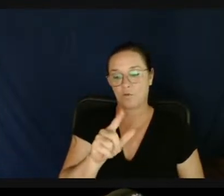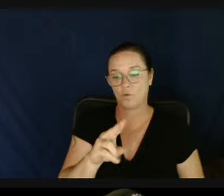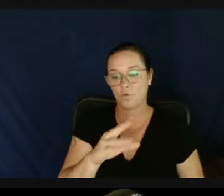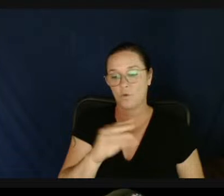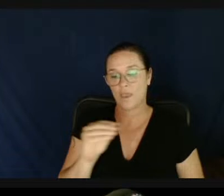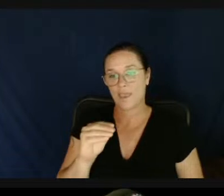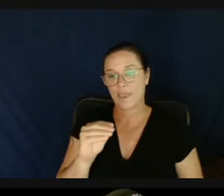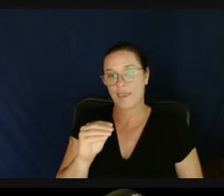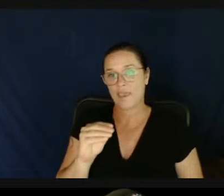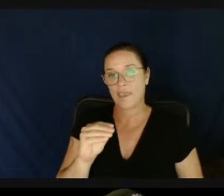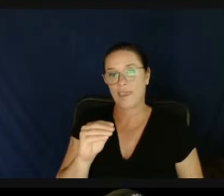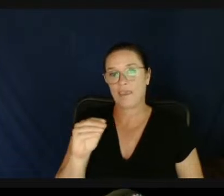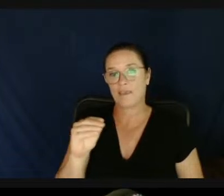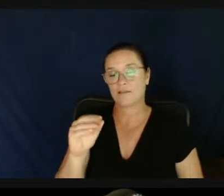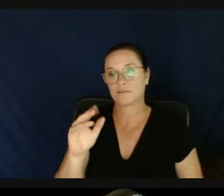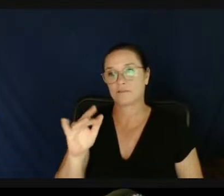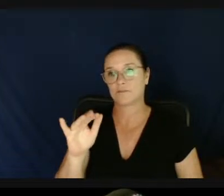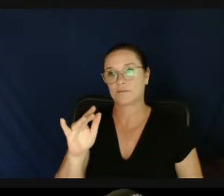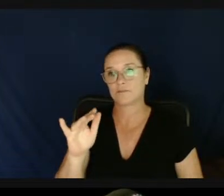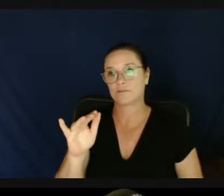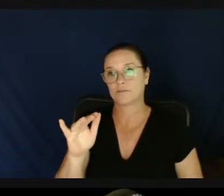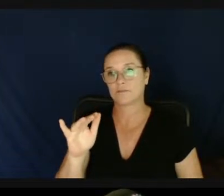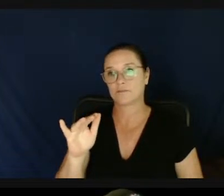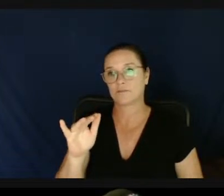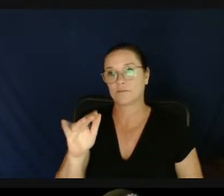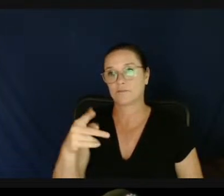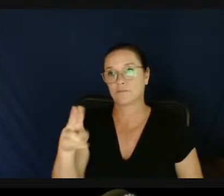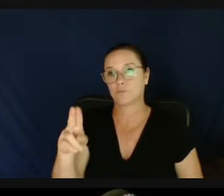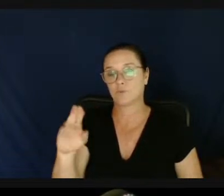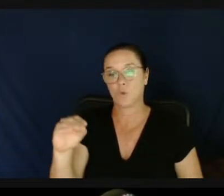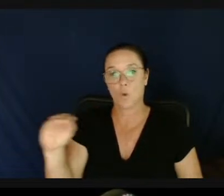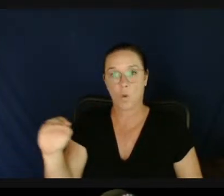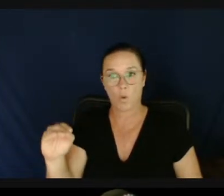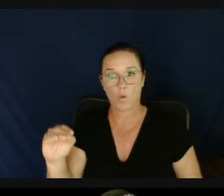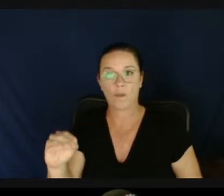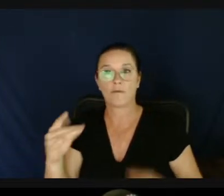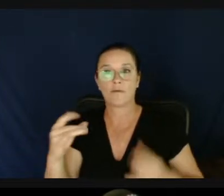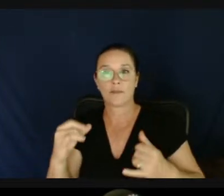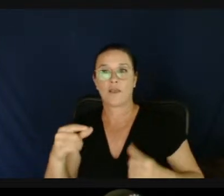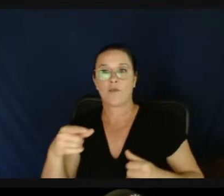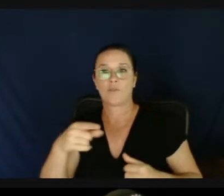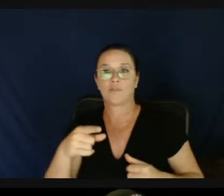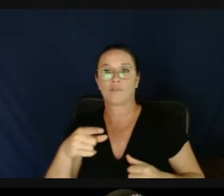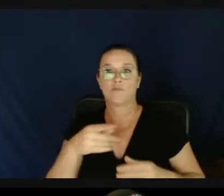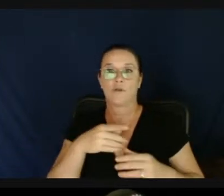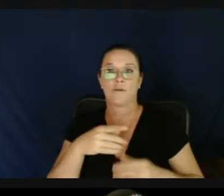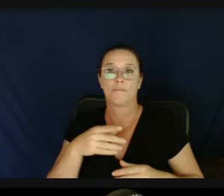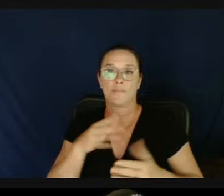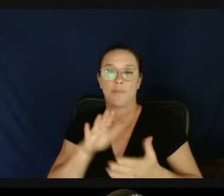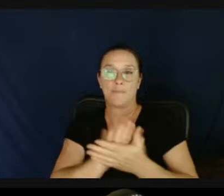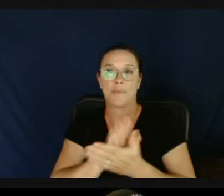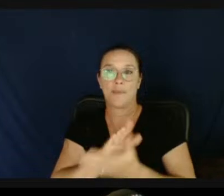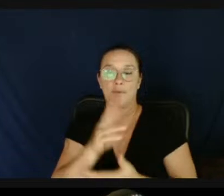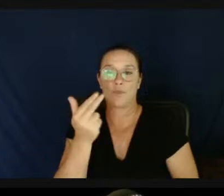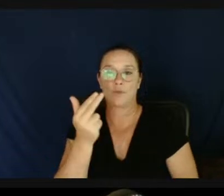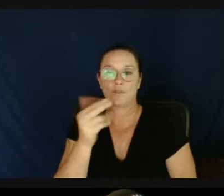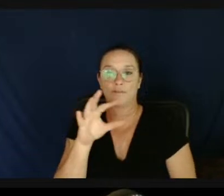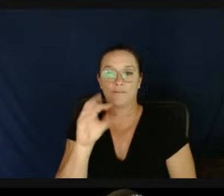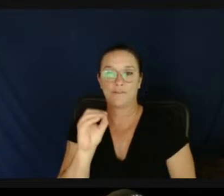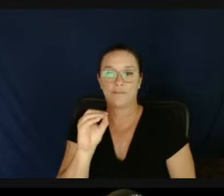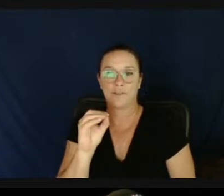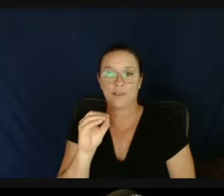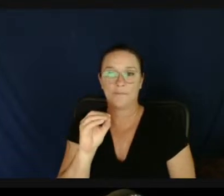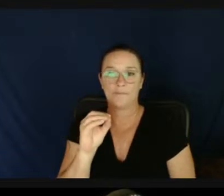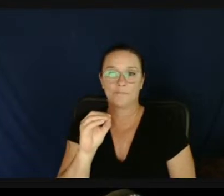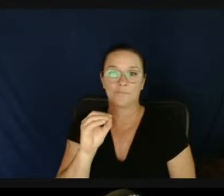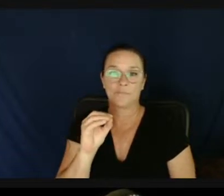So what this is an image from professional paper 1350. The only thing I've done here is flip this fountain